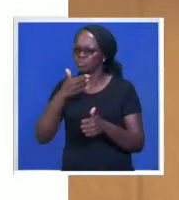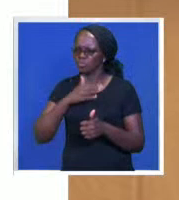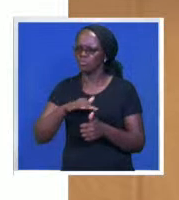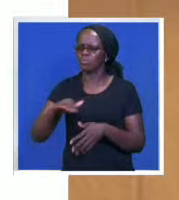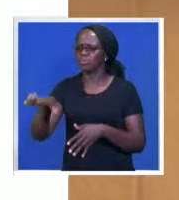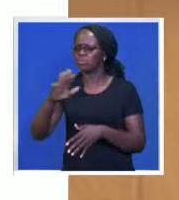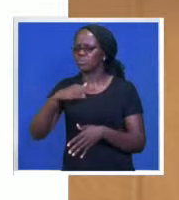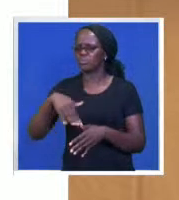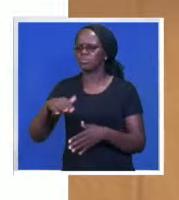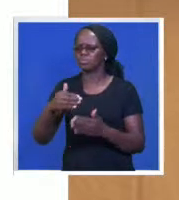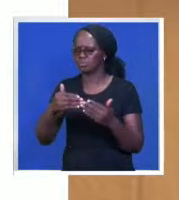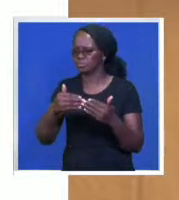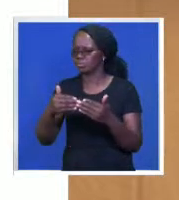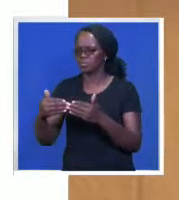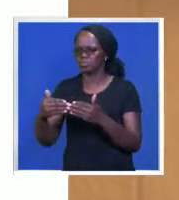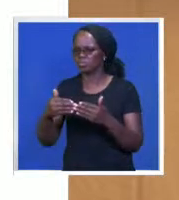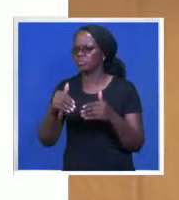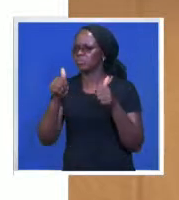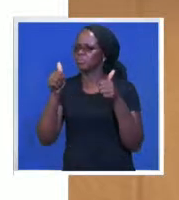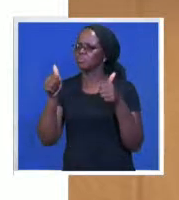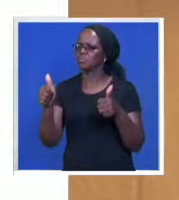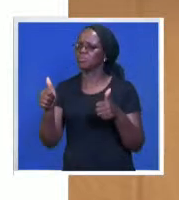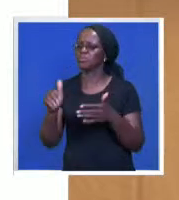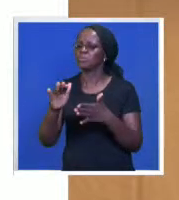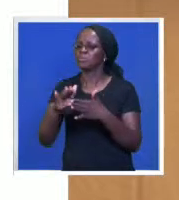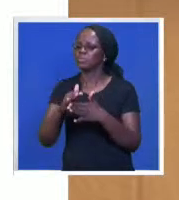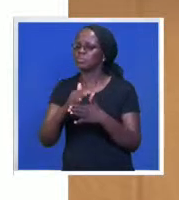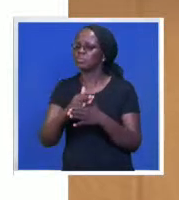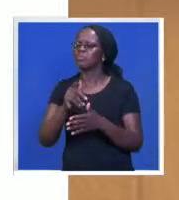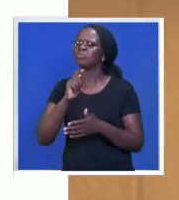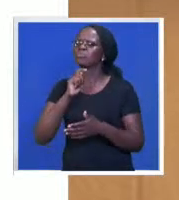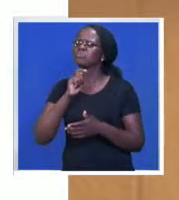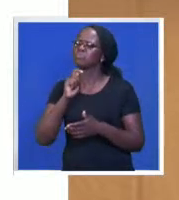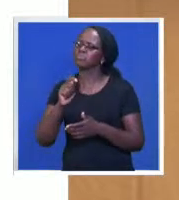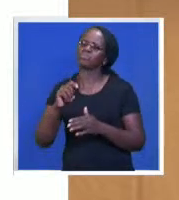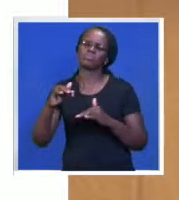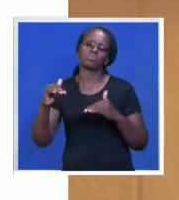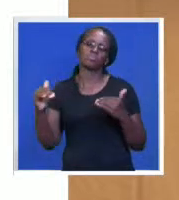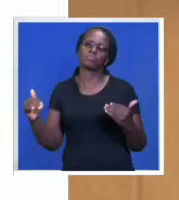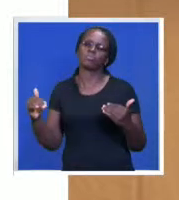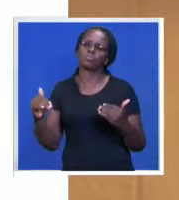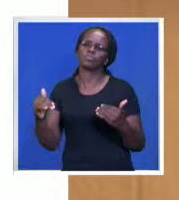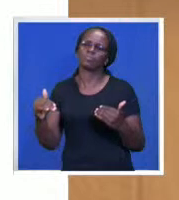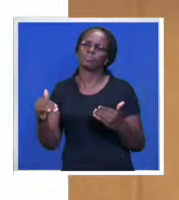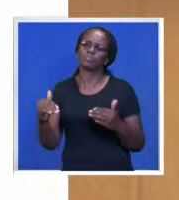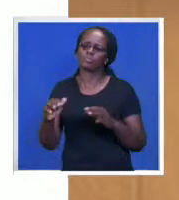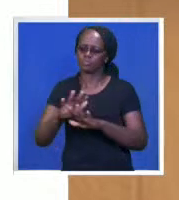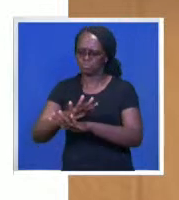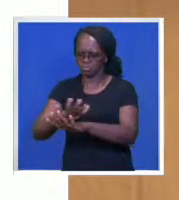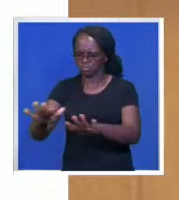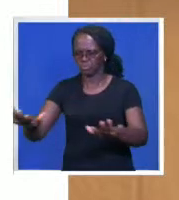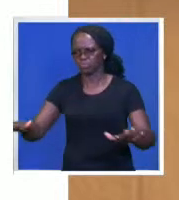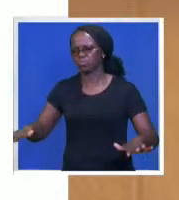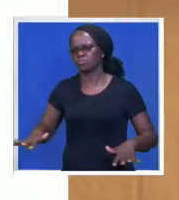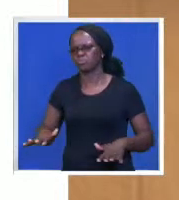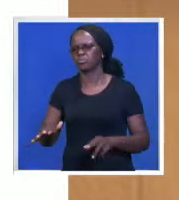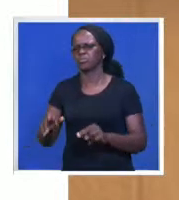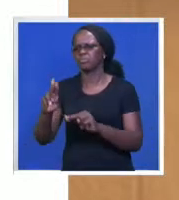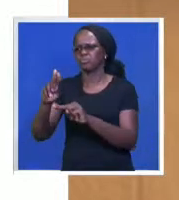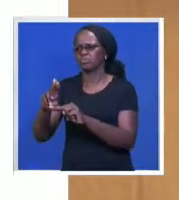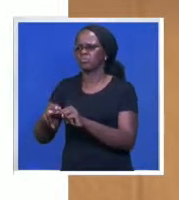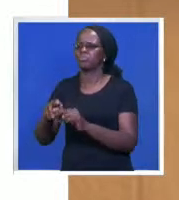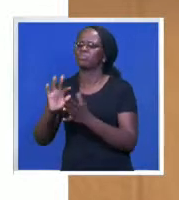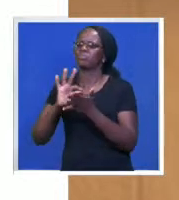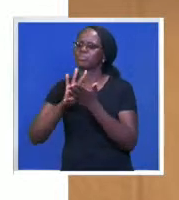we are stewards, because we are trustees. He entrusted us with keeping the natural environment in a right condition.